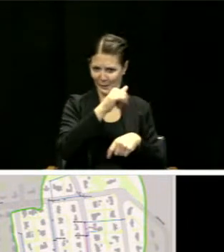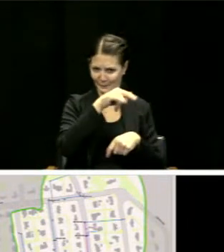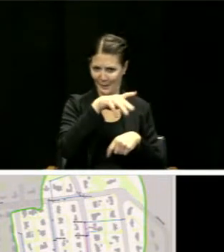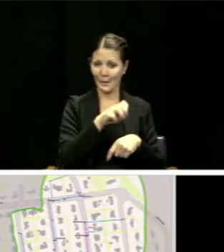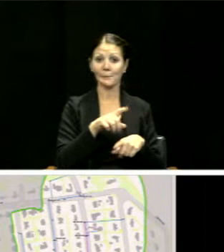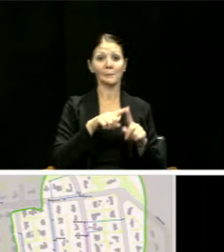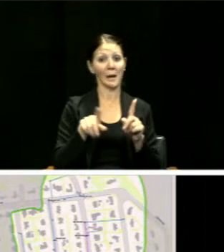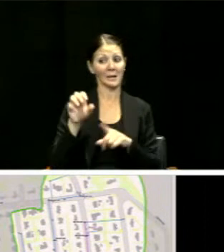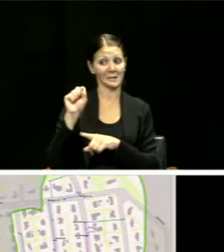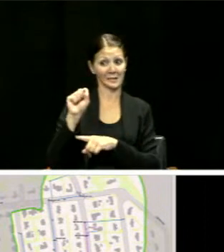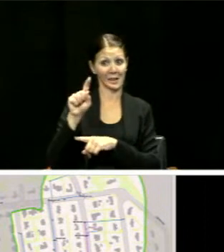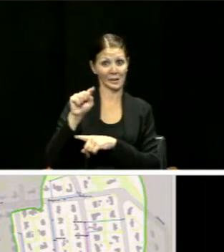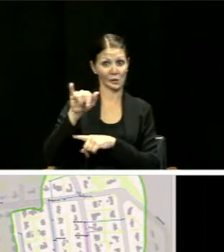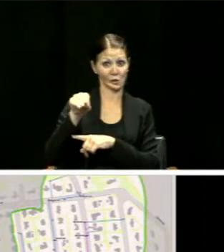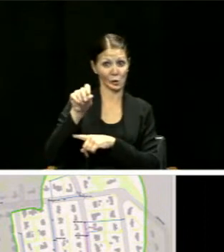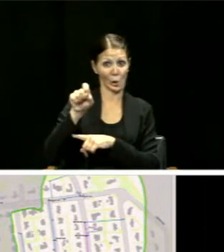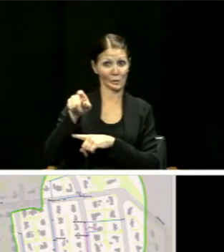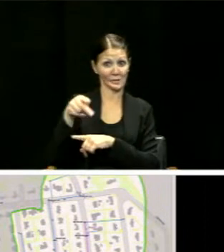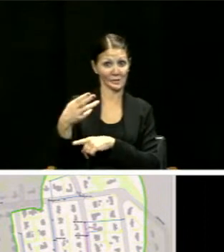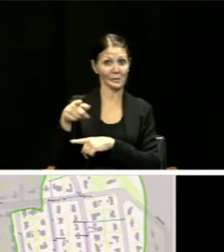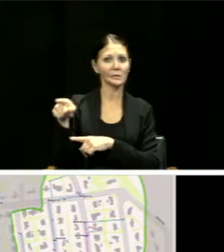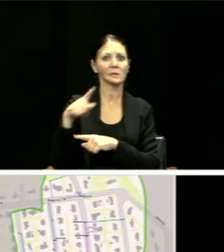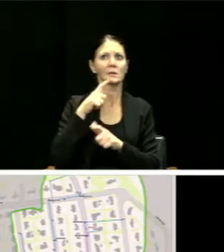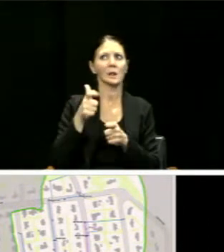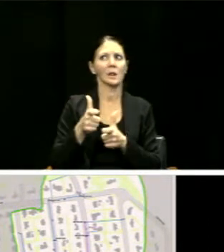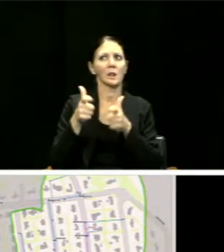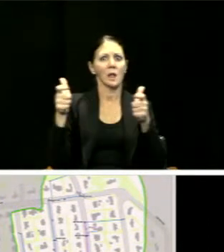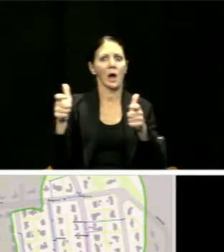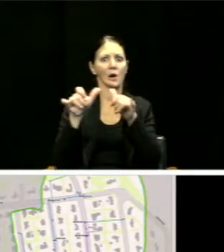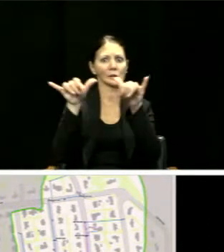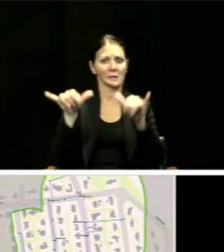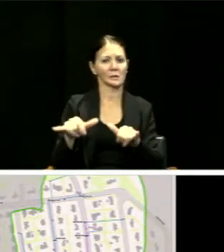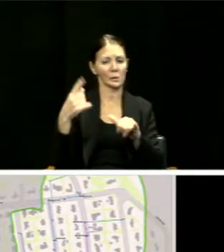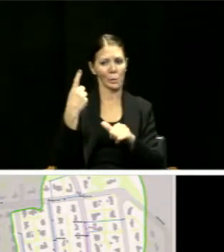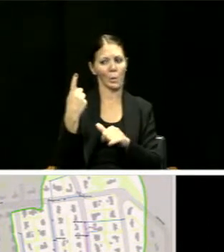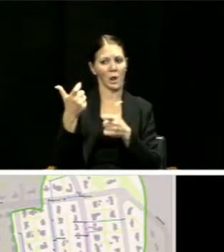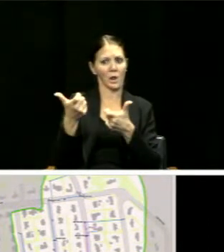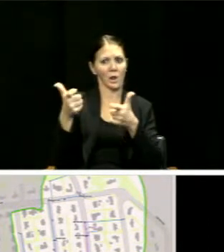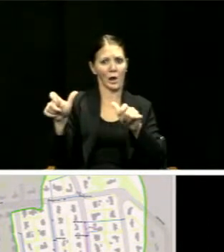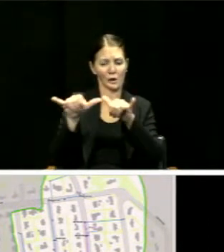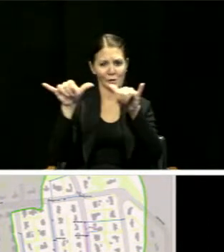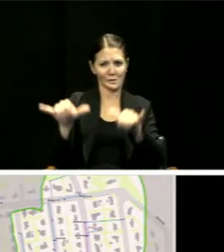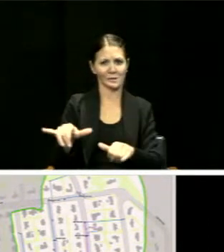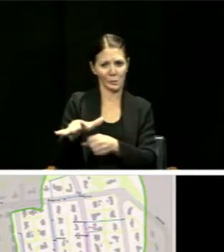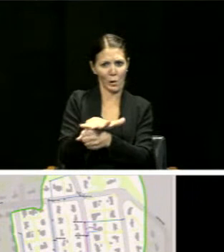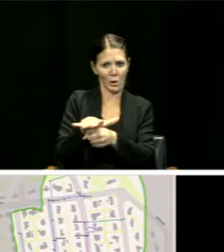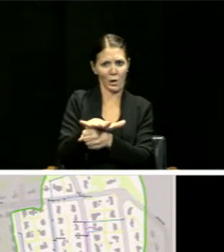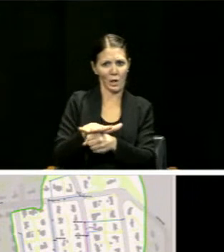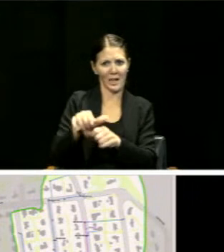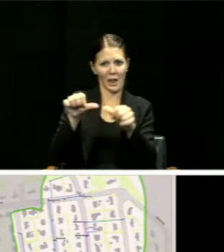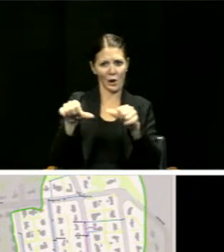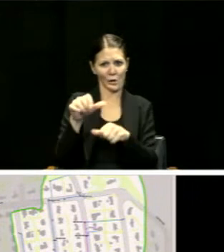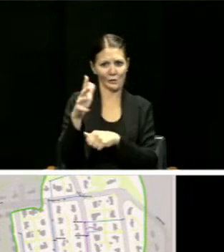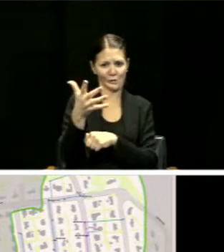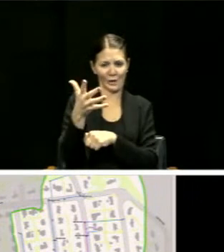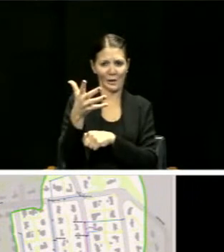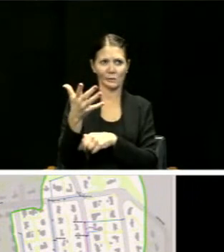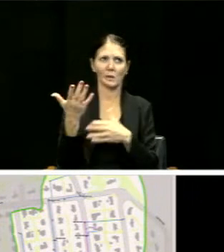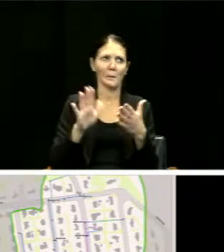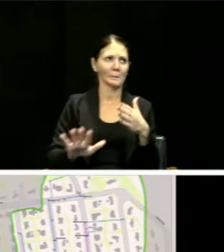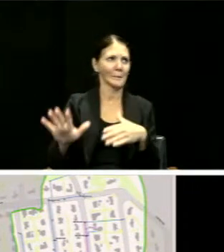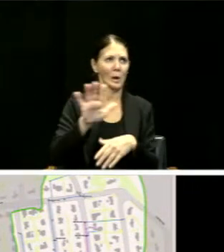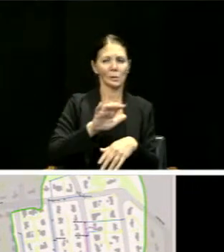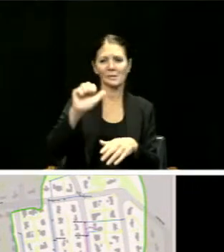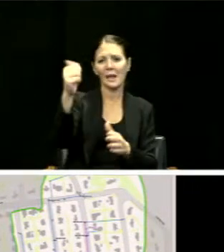St. Joseph's Tributary is a large system. It's one large system in this whole area 5. And there's about 10,000